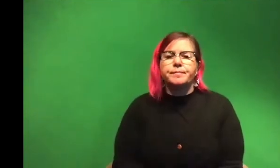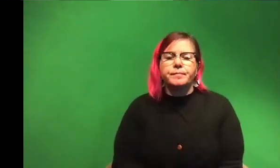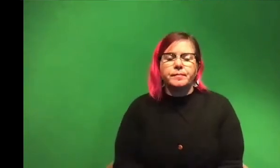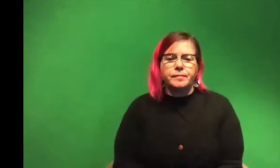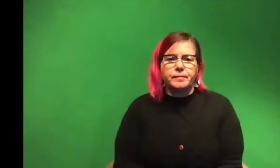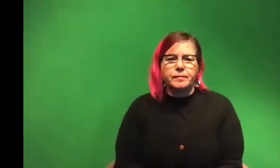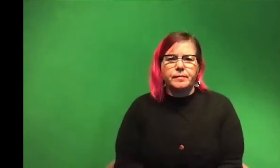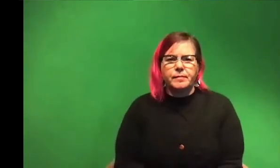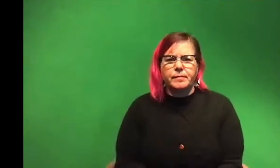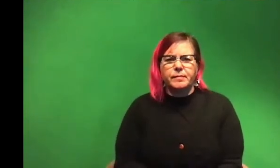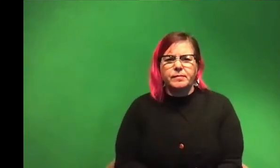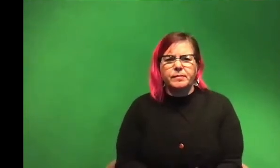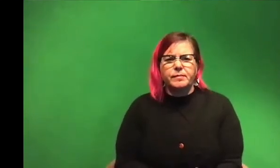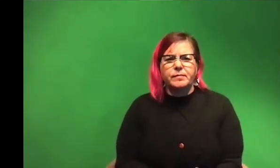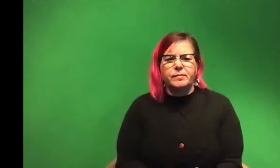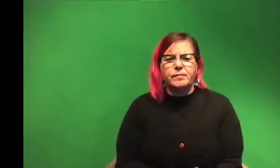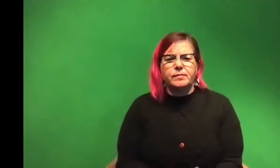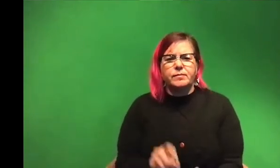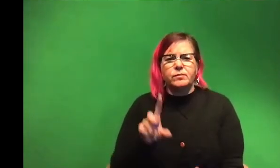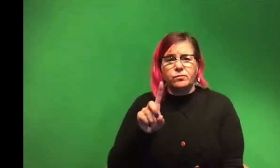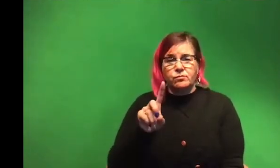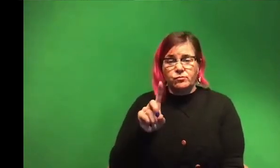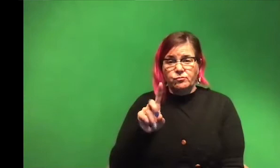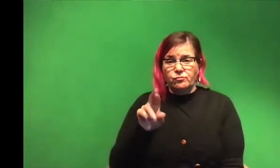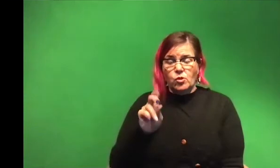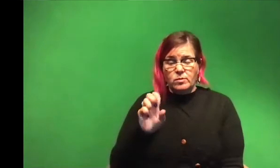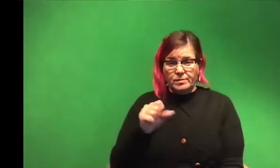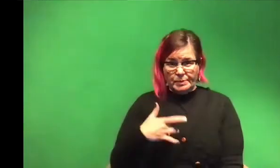know, how many drones do you generally lose in a disaster?